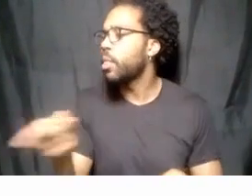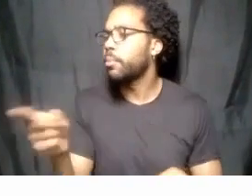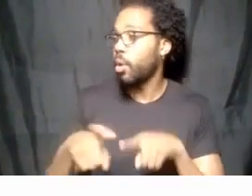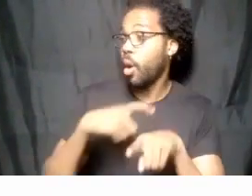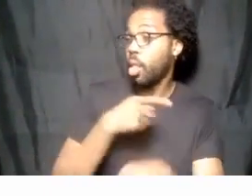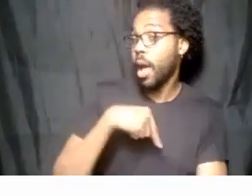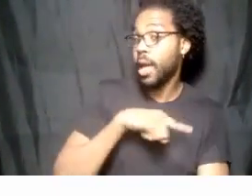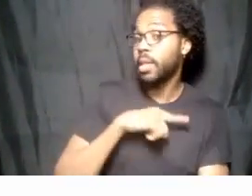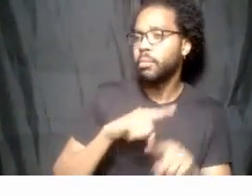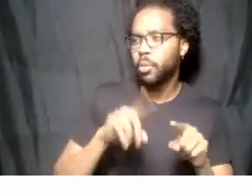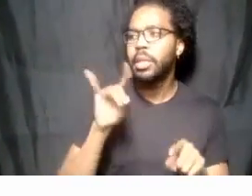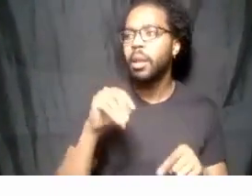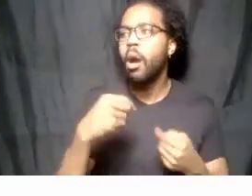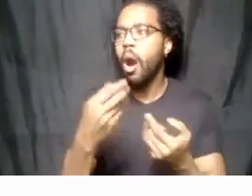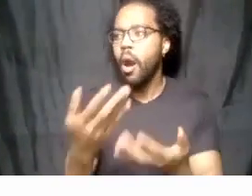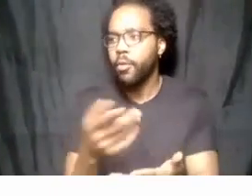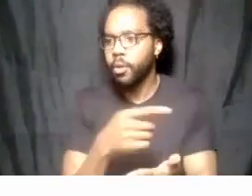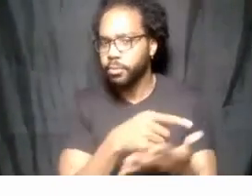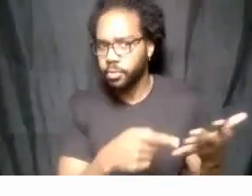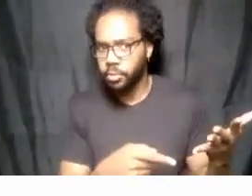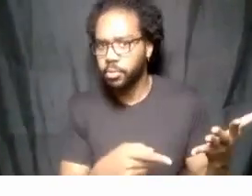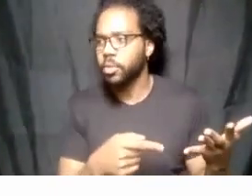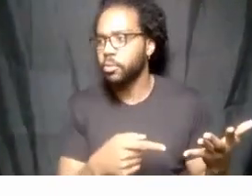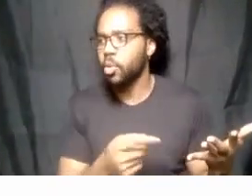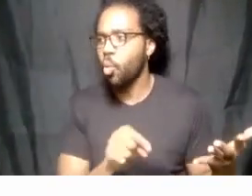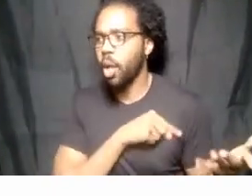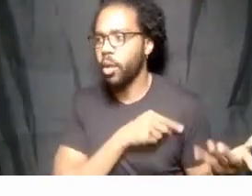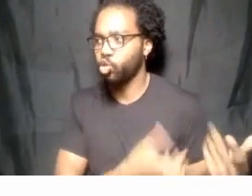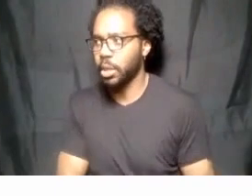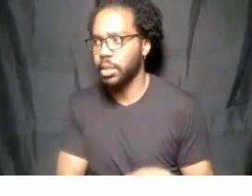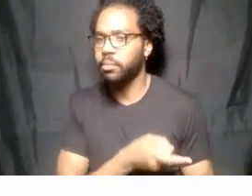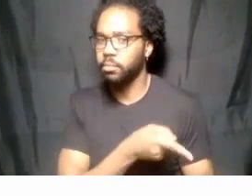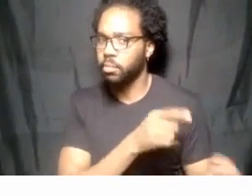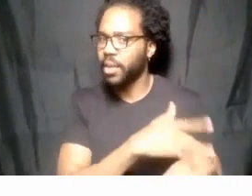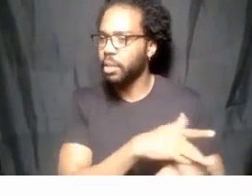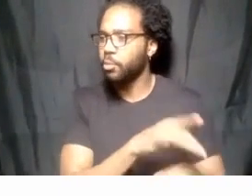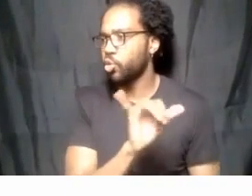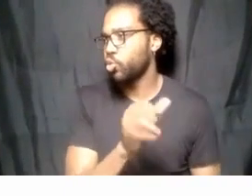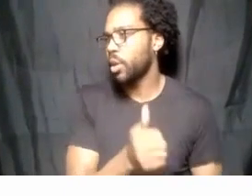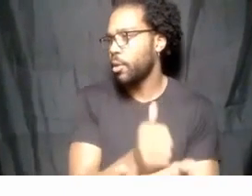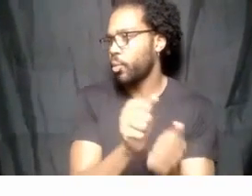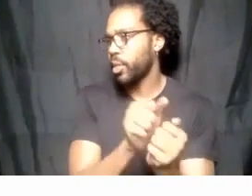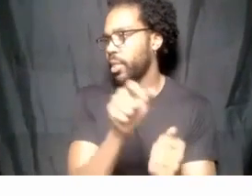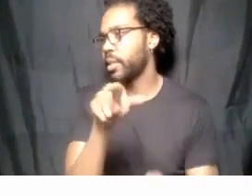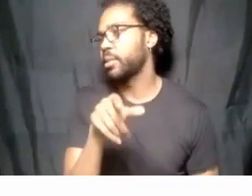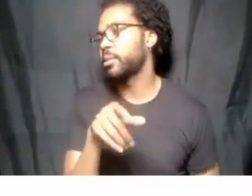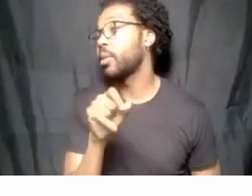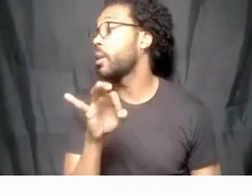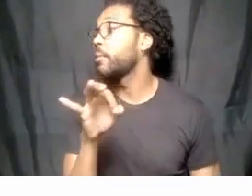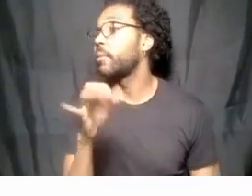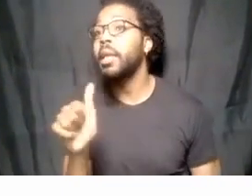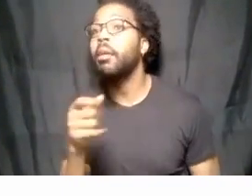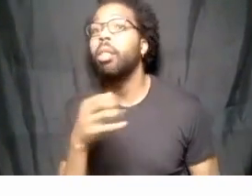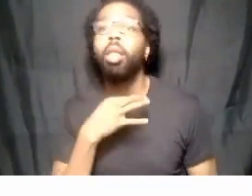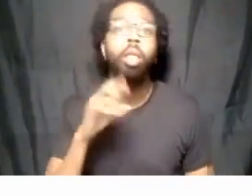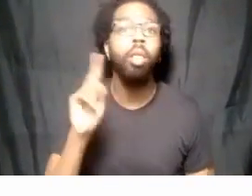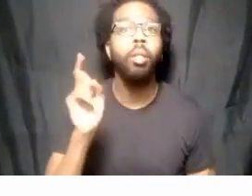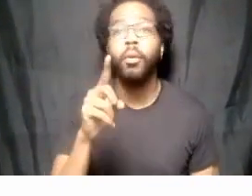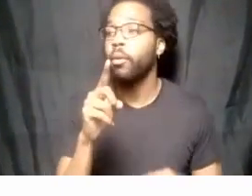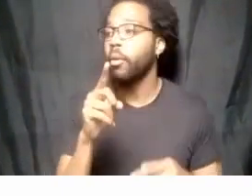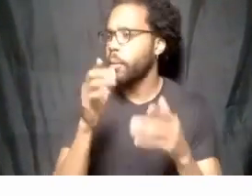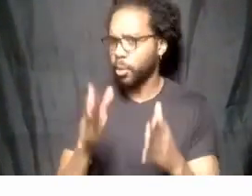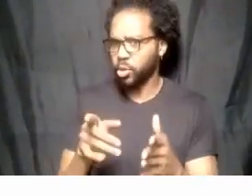did offer, because we had heard from Quality Trust, that they could be available to assist with this, so that if there are any questions when a person